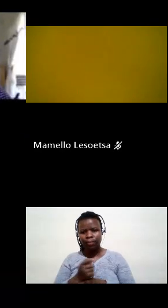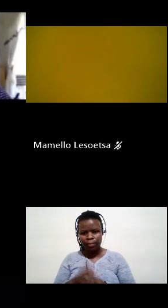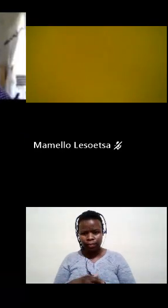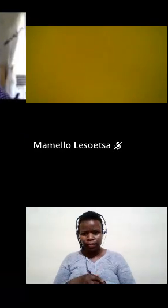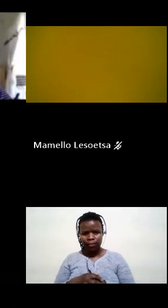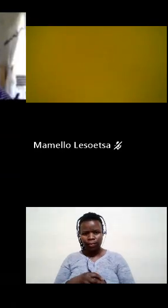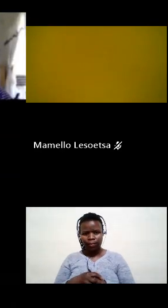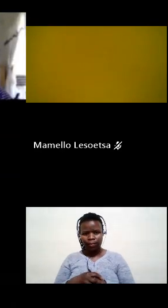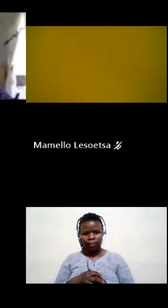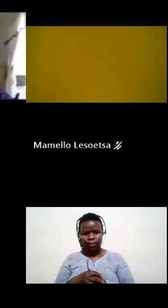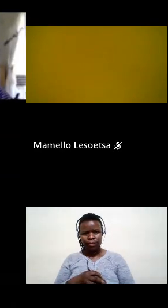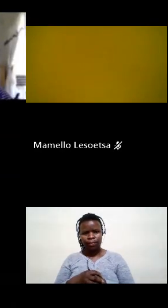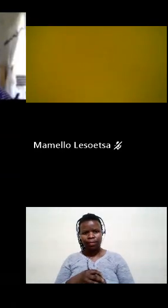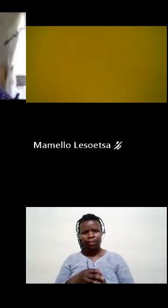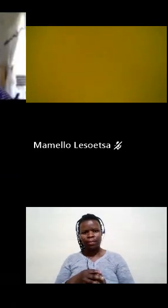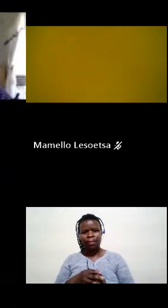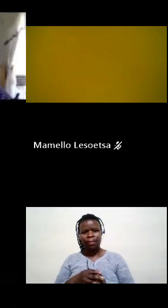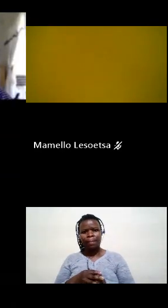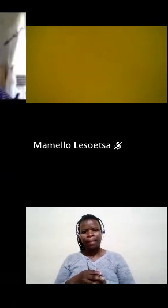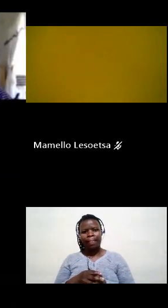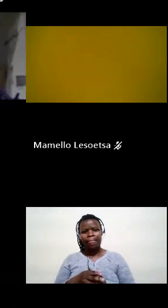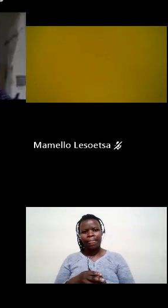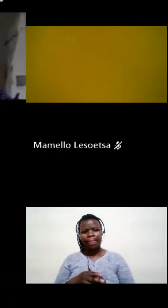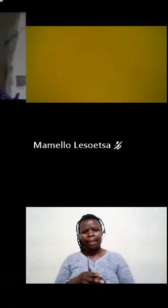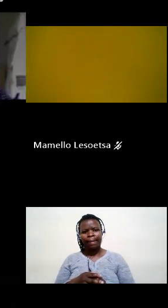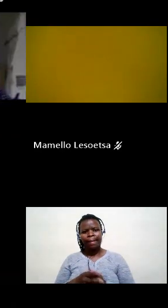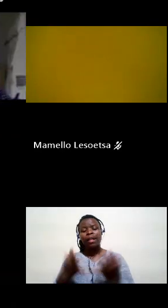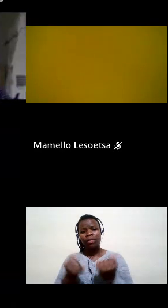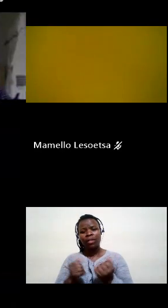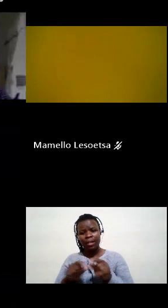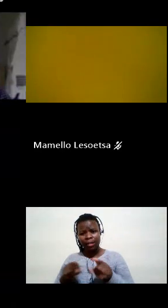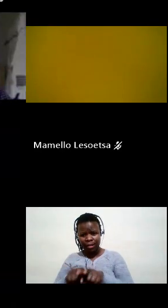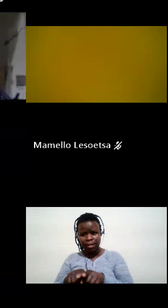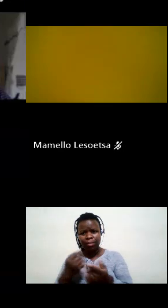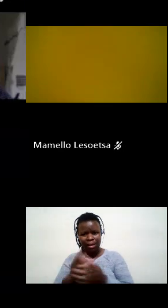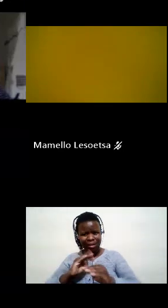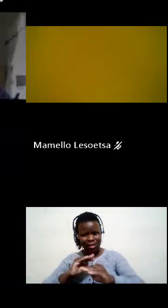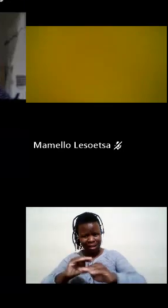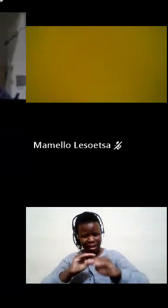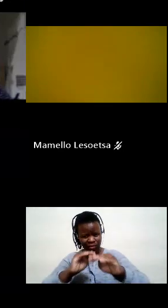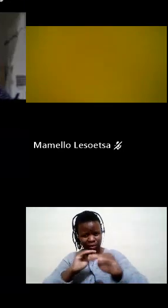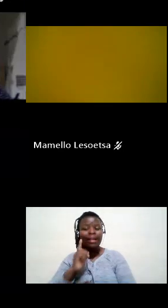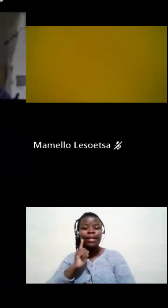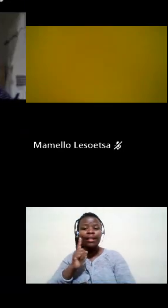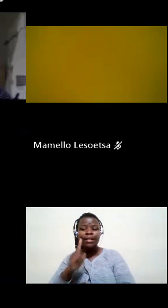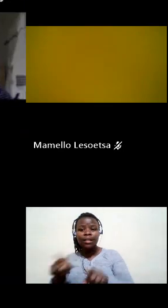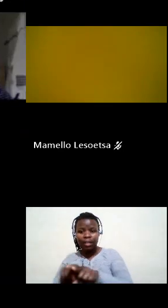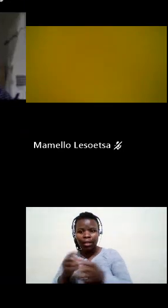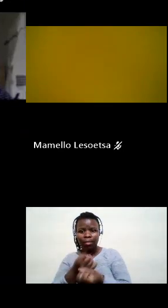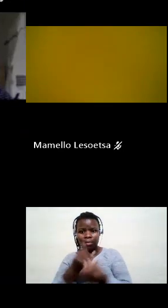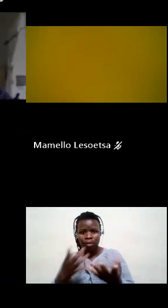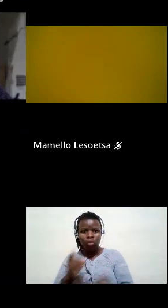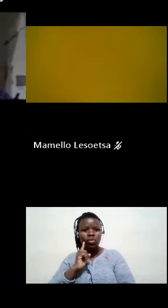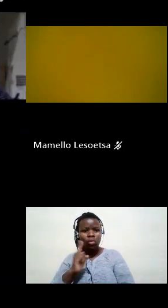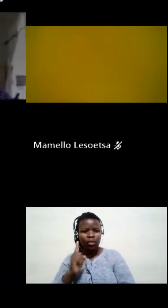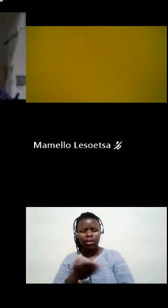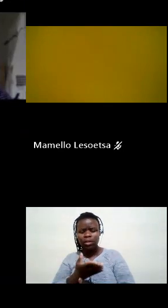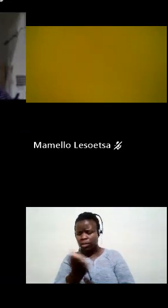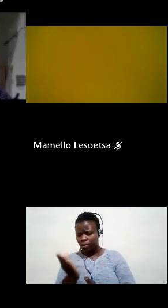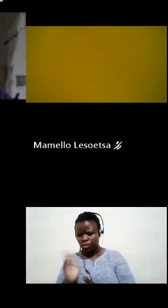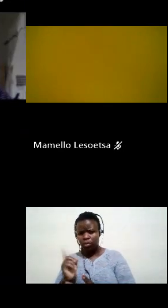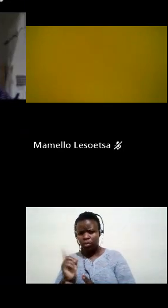guys. Need educated teachers, definitely. A lot of teachers, you think the only teachers that need to